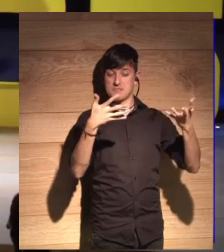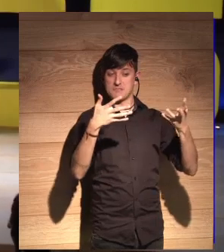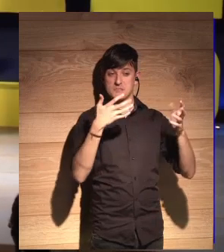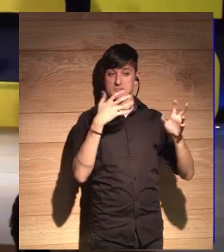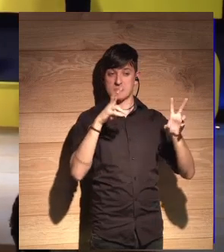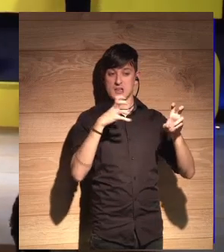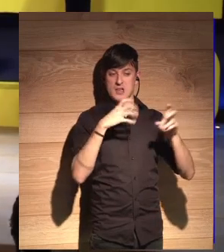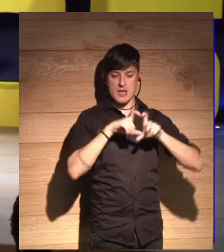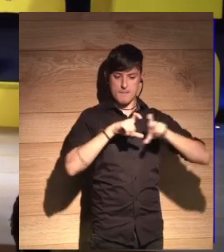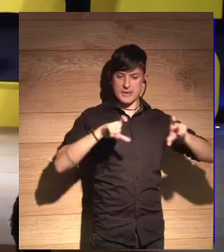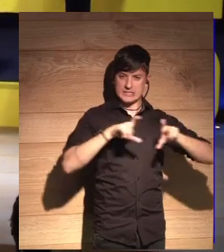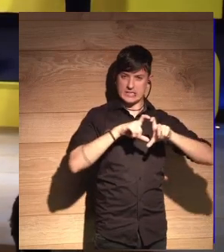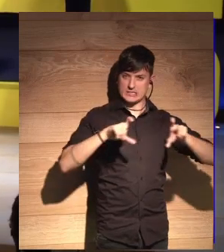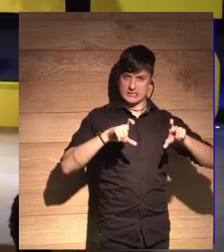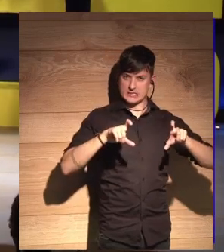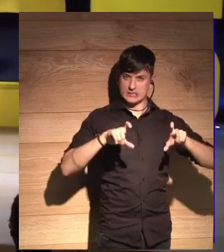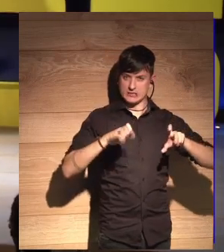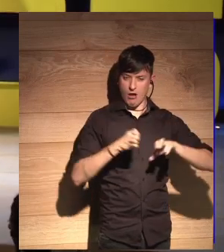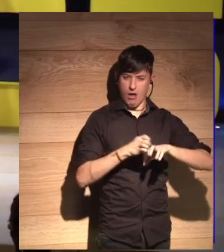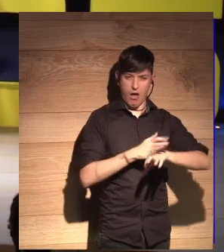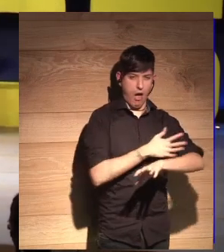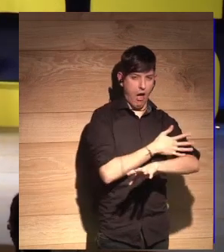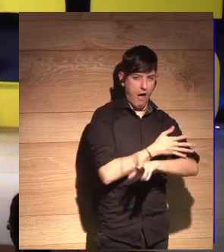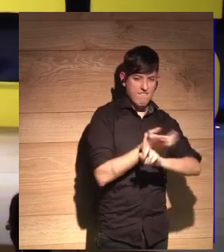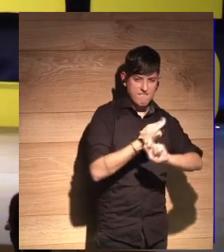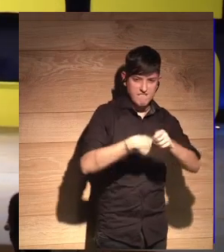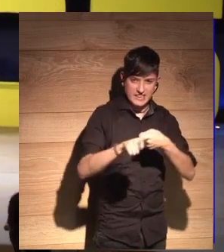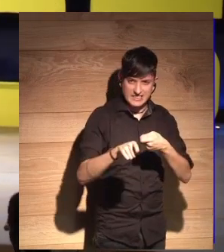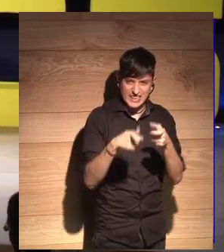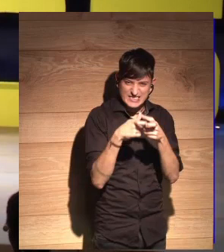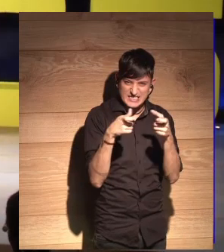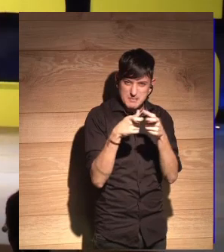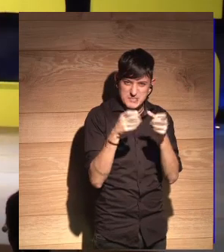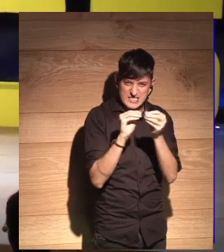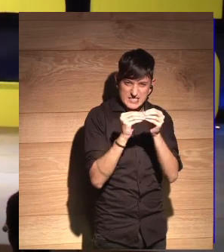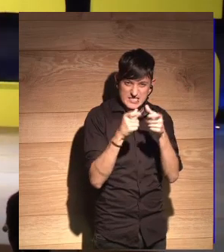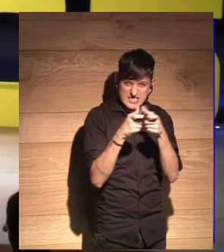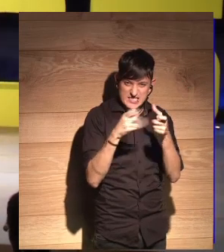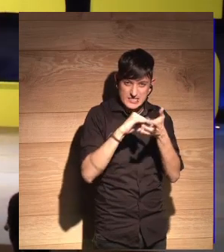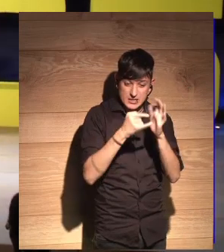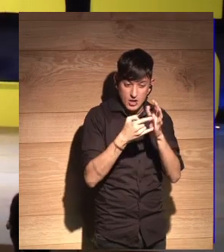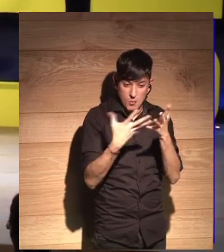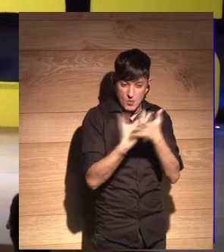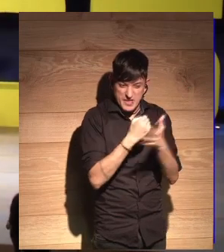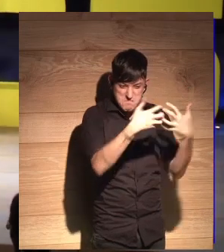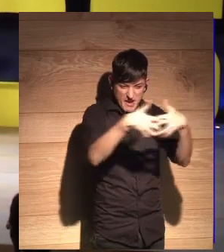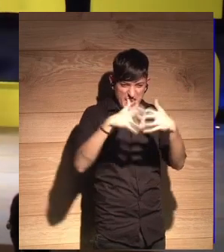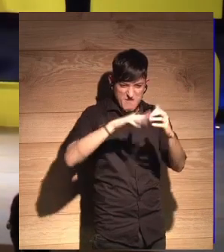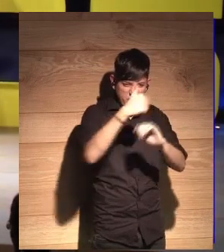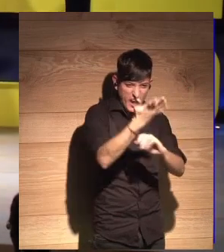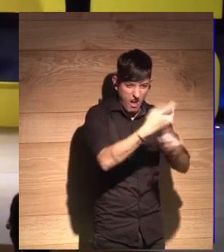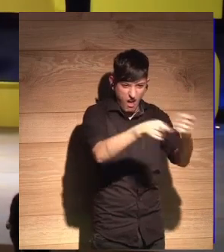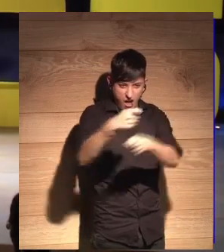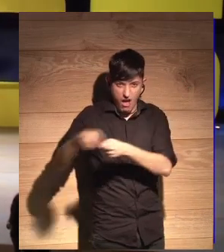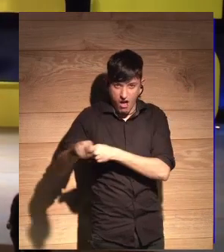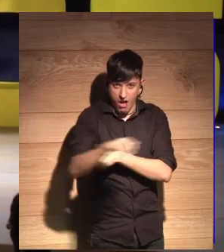say, we could have 1 trillion devices. We could have so many devices. Look, now everyone has a phone in their pocket. We have a smart home.